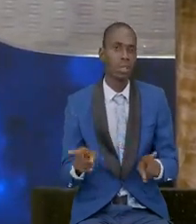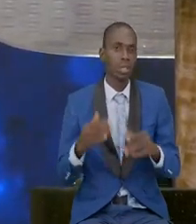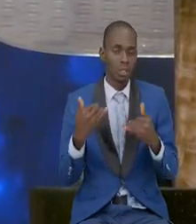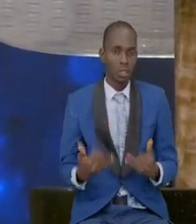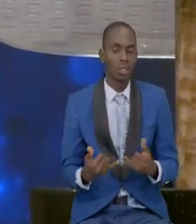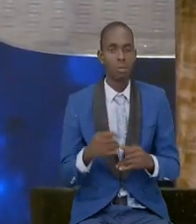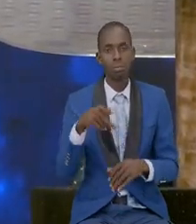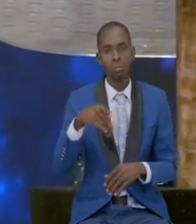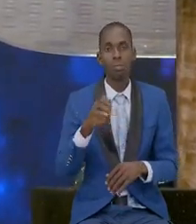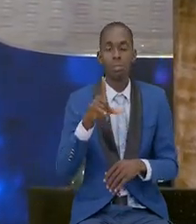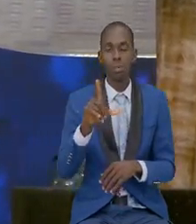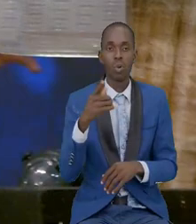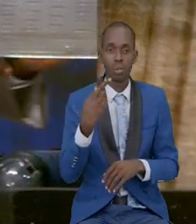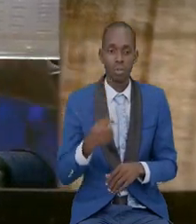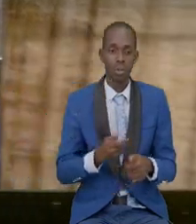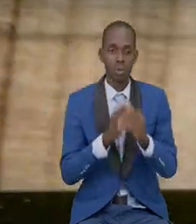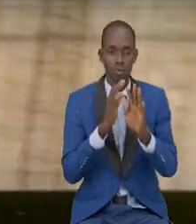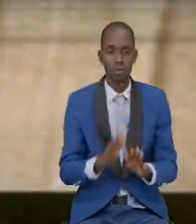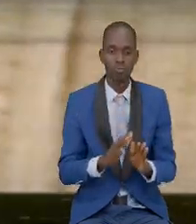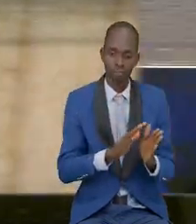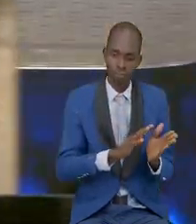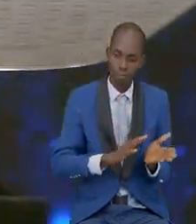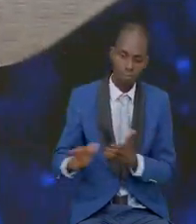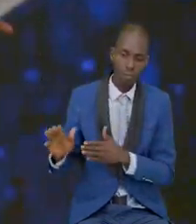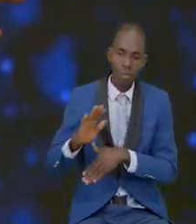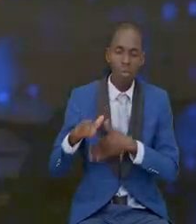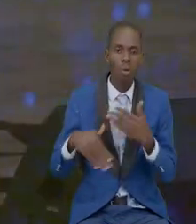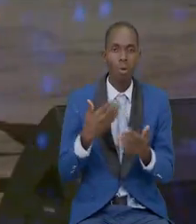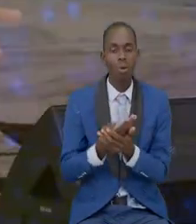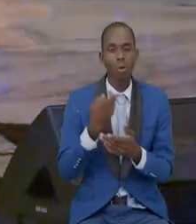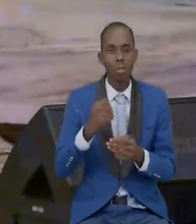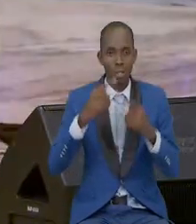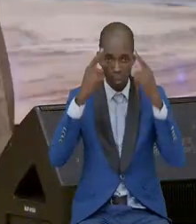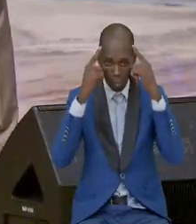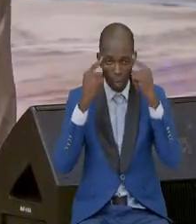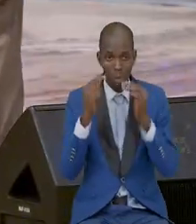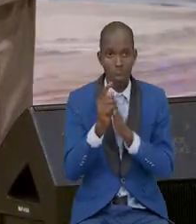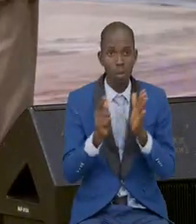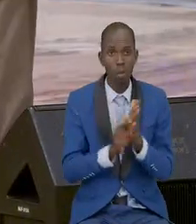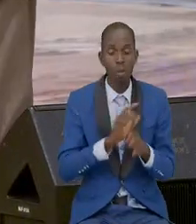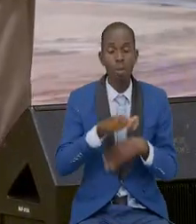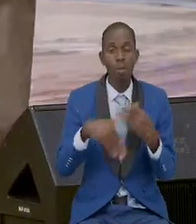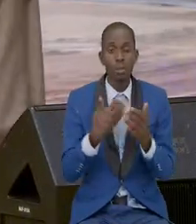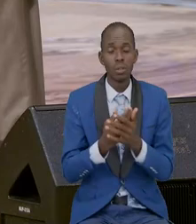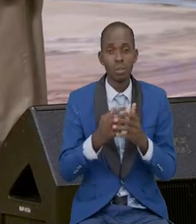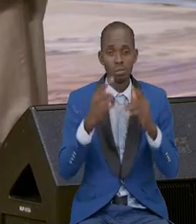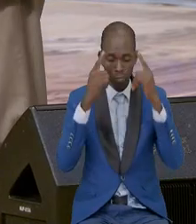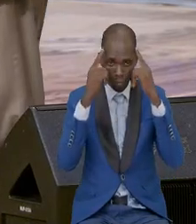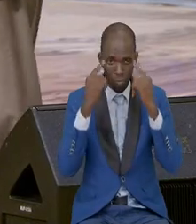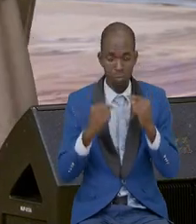the apostle forsook all the Mosaic law, all the Mosaic rituals, and